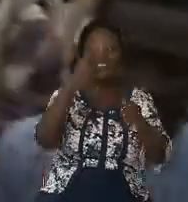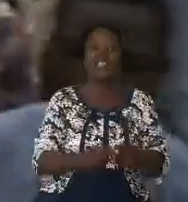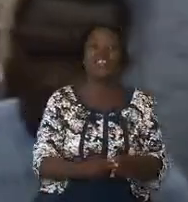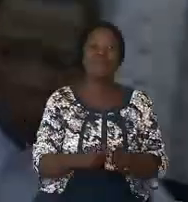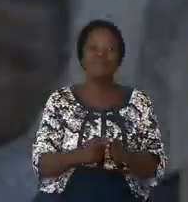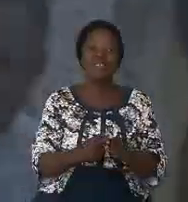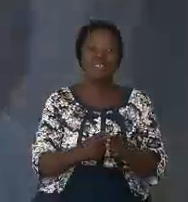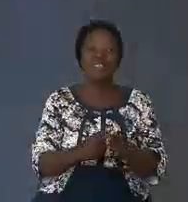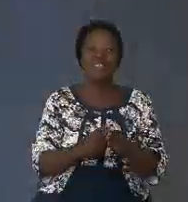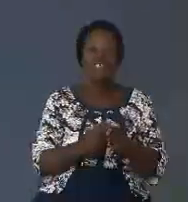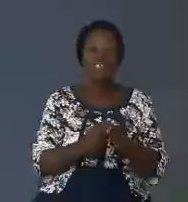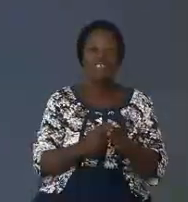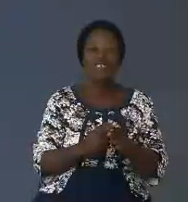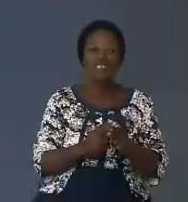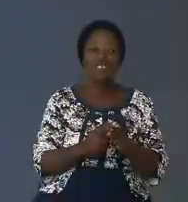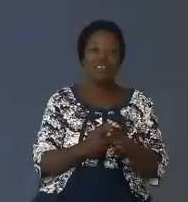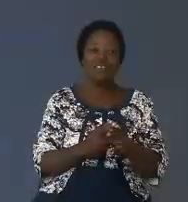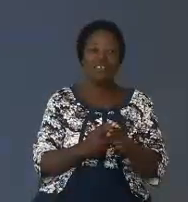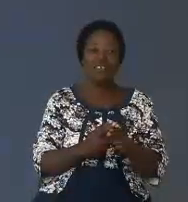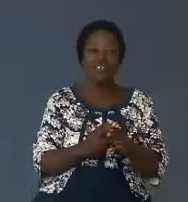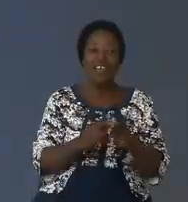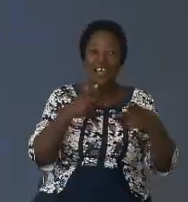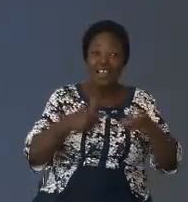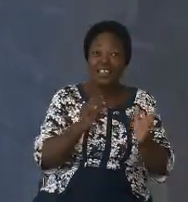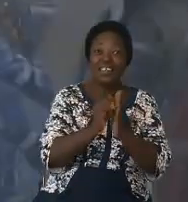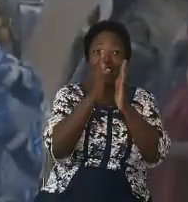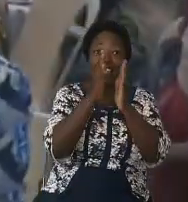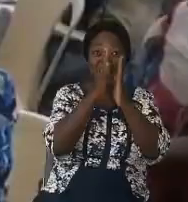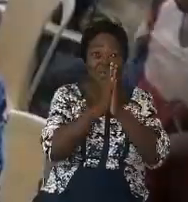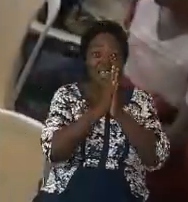you abundantly today. In Jesus' name.